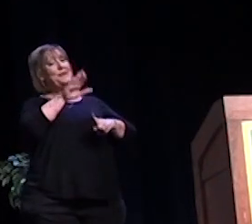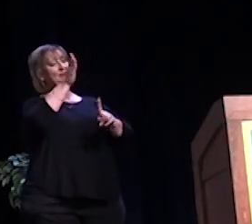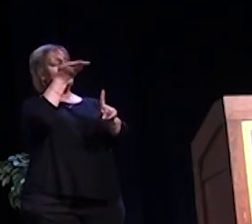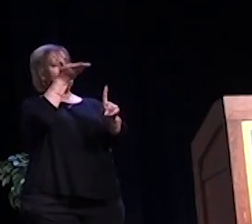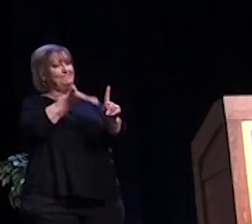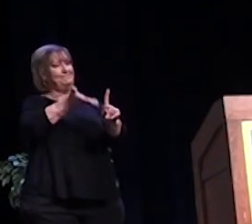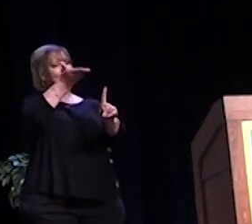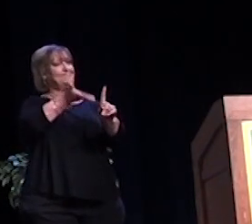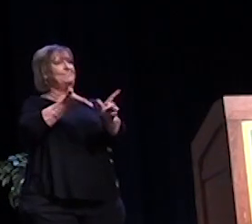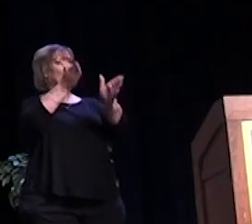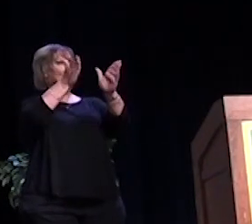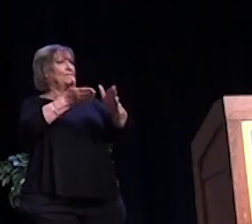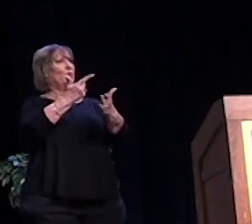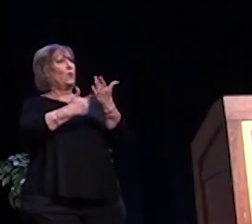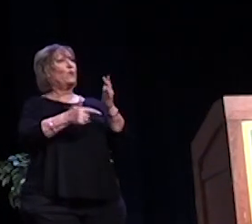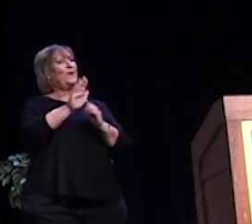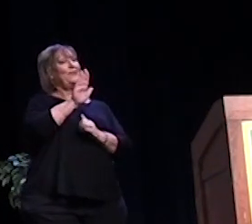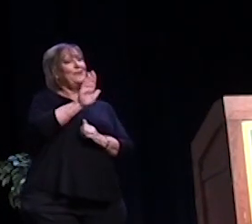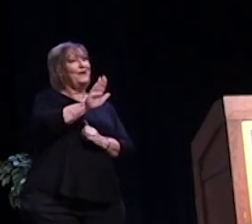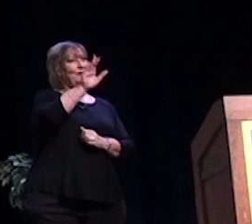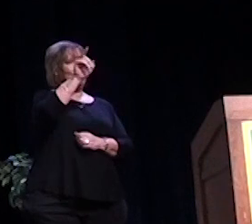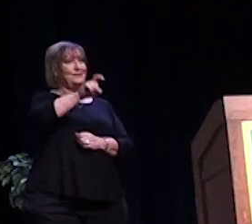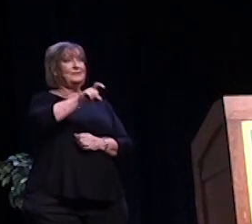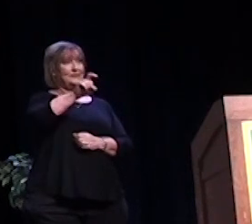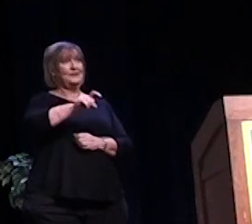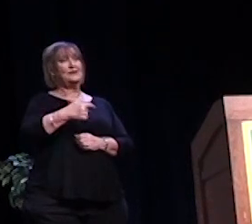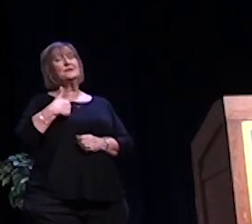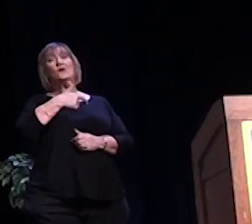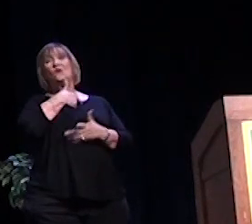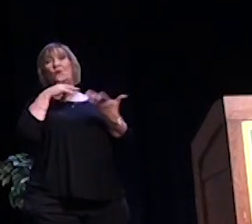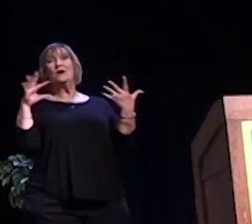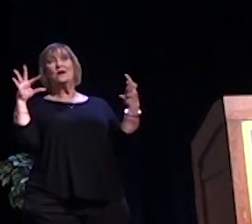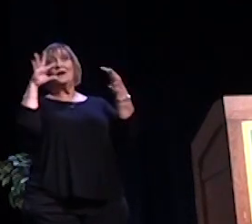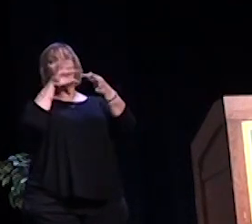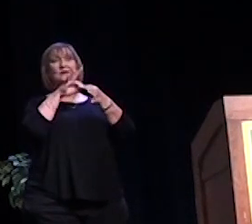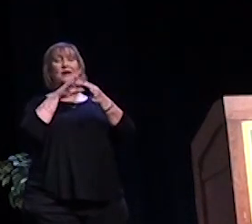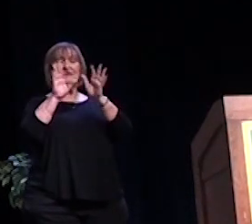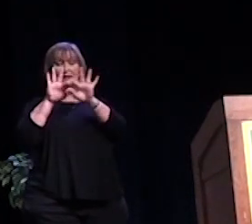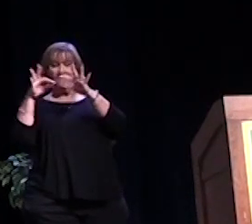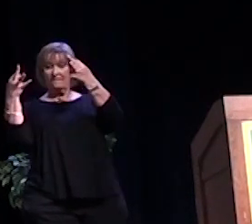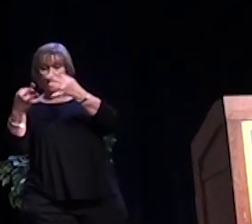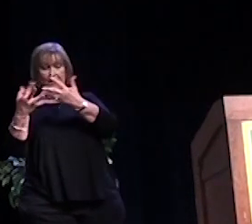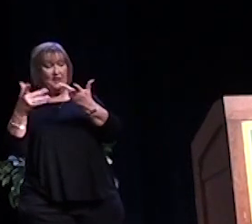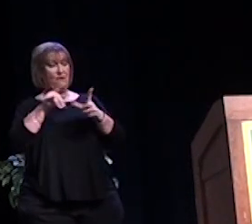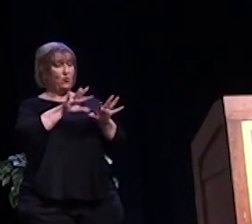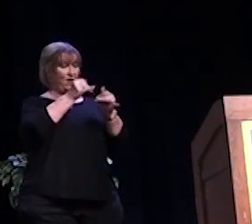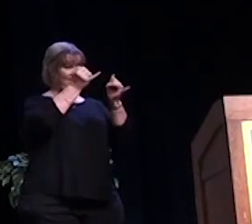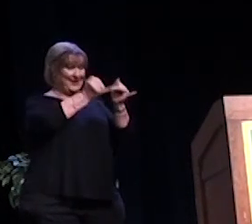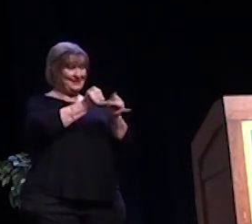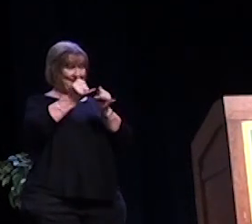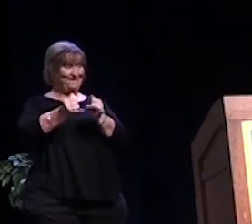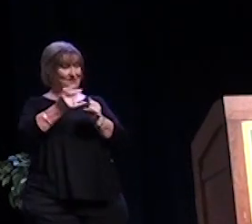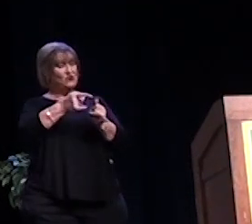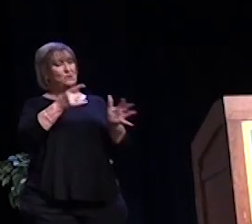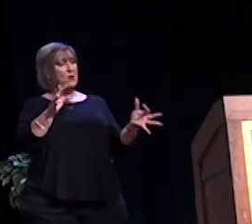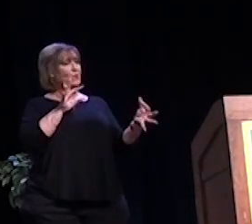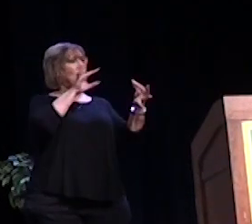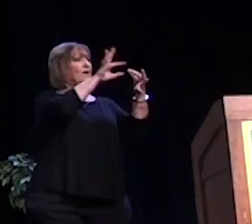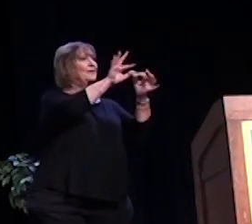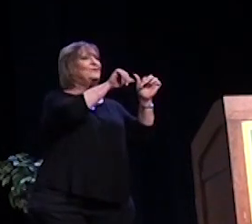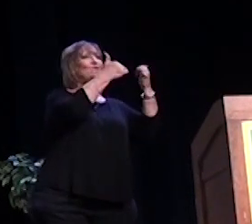addition to the ongoing case management, it is connecting those families or individuals to health care, mental health